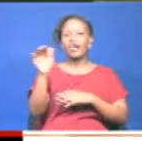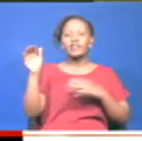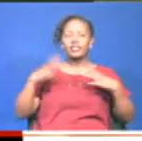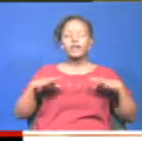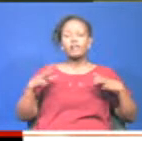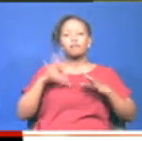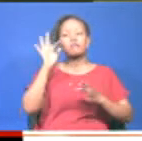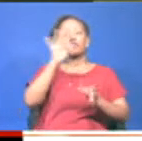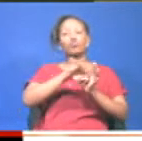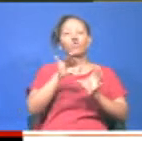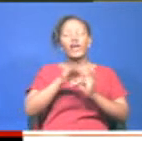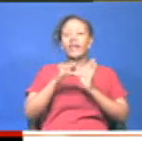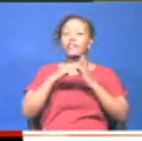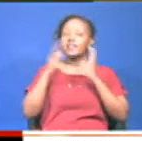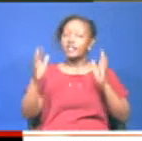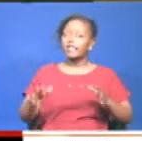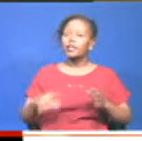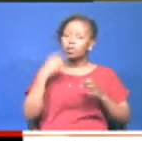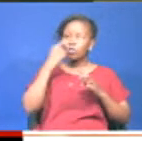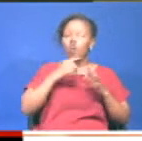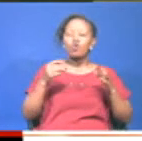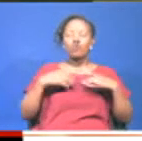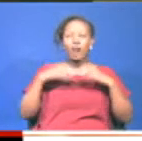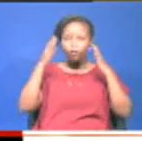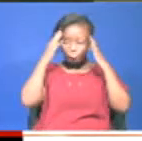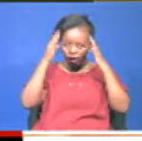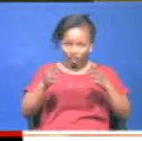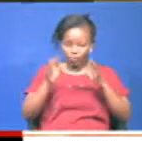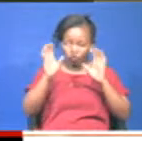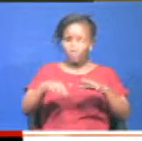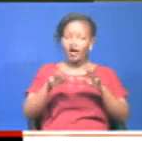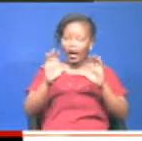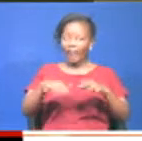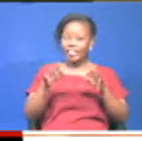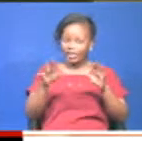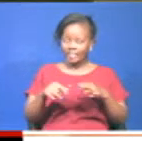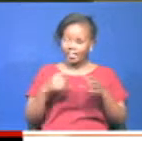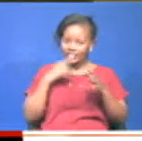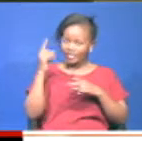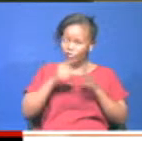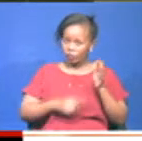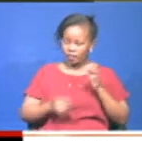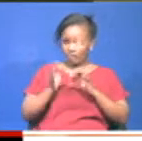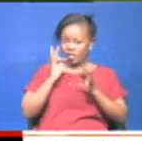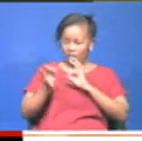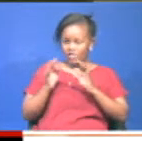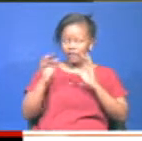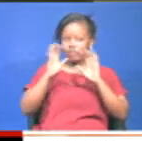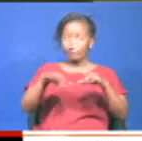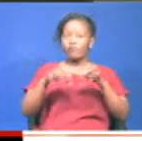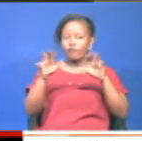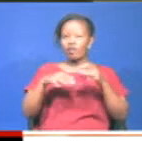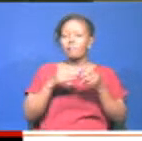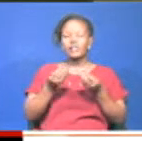leaders who are agriculture conscious, adding that if necessary farming interventions are deployed in the region, it